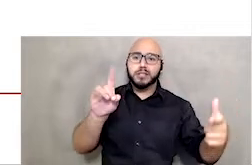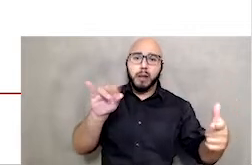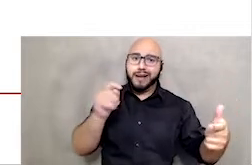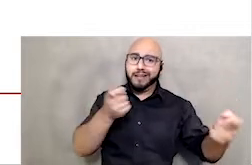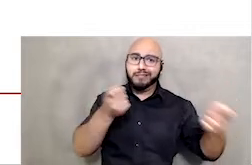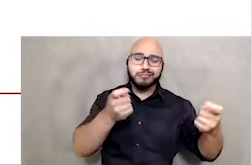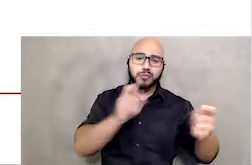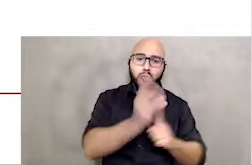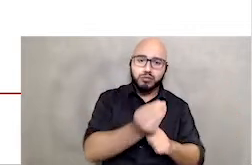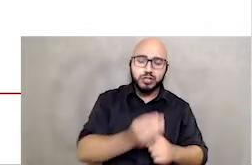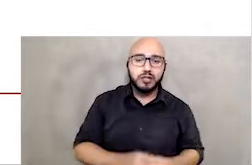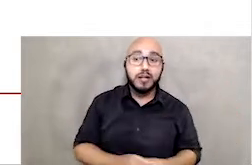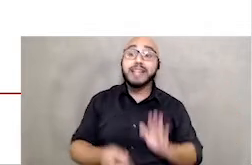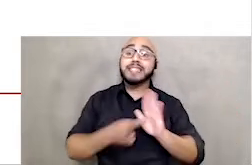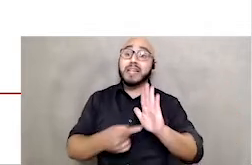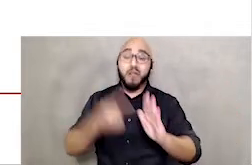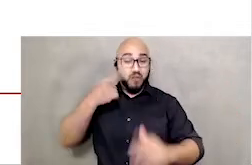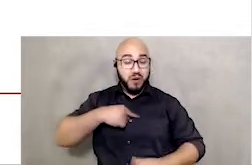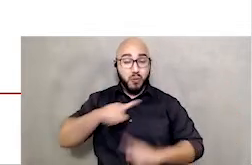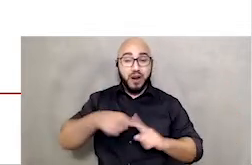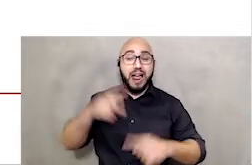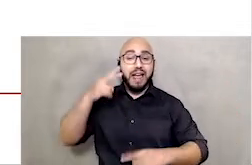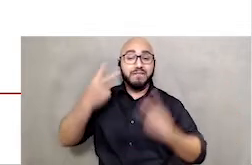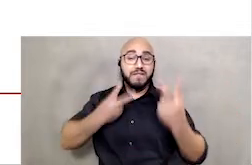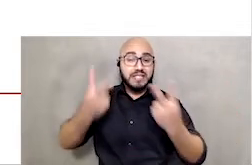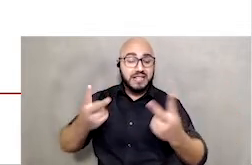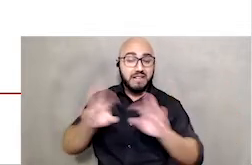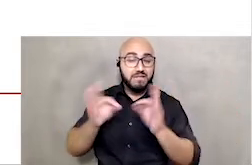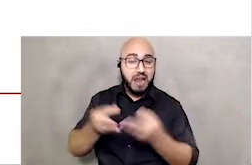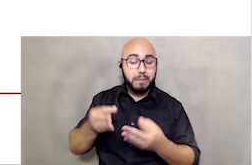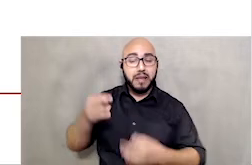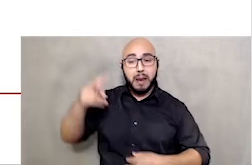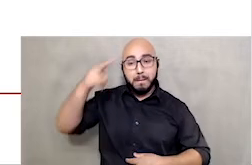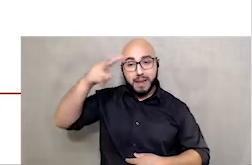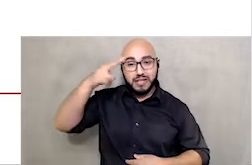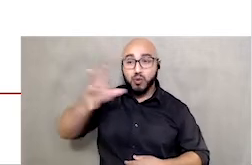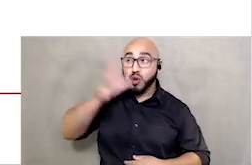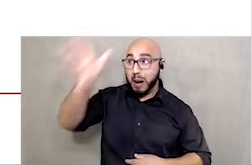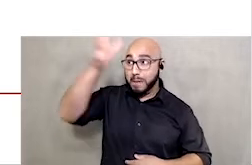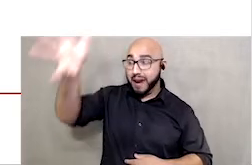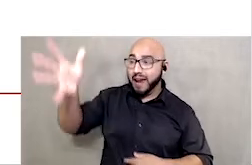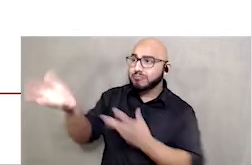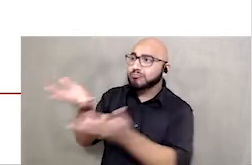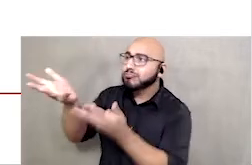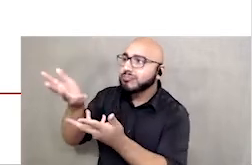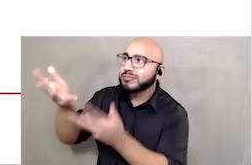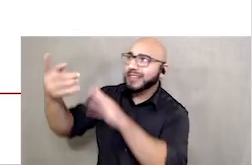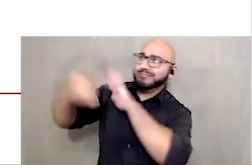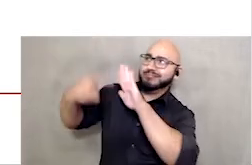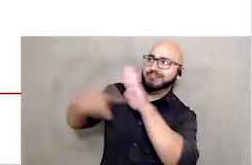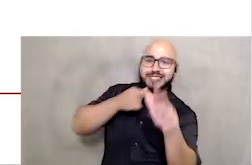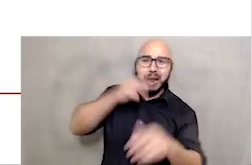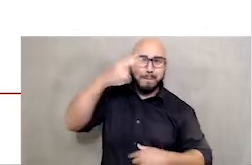for me is when I go visit my grandparents in Mexico, I often get criticized for not being Mexican enough. And then when I come back